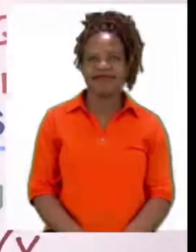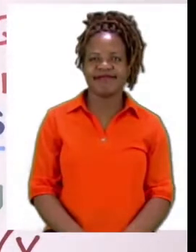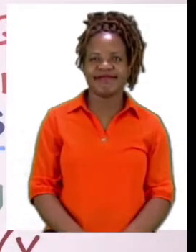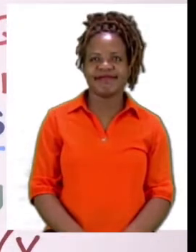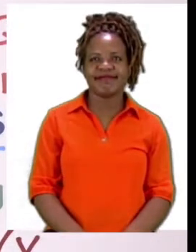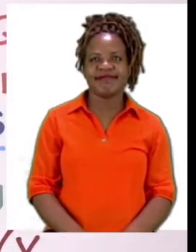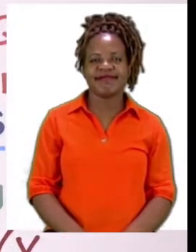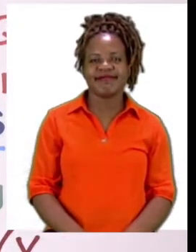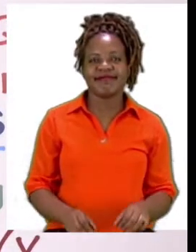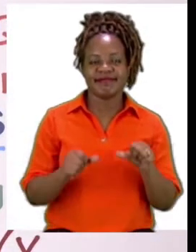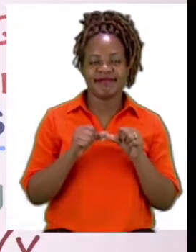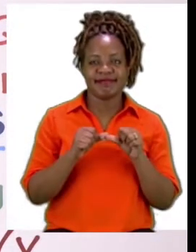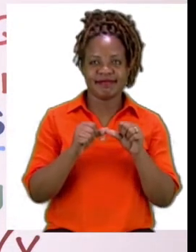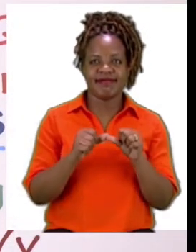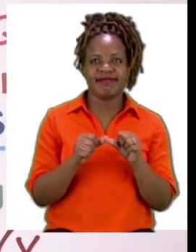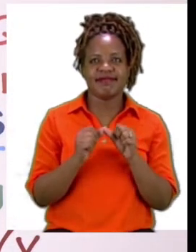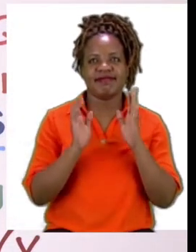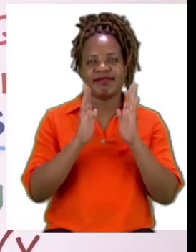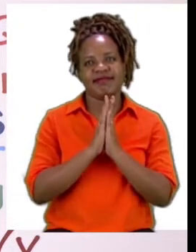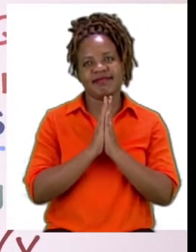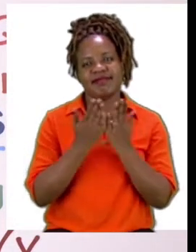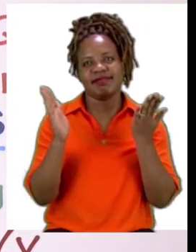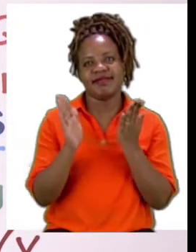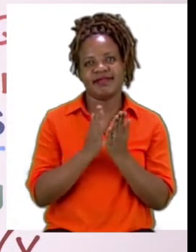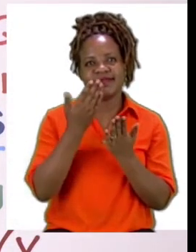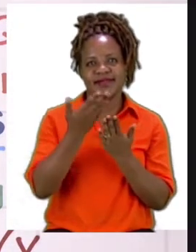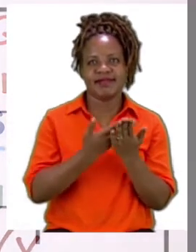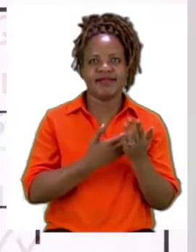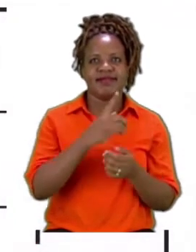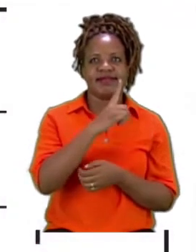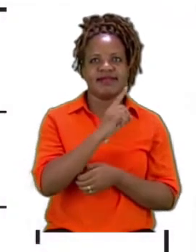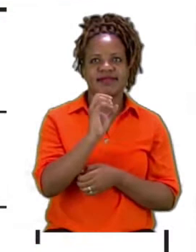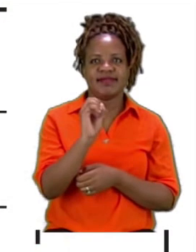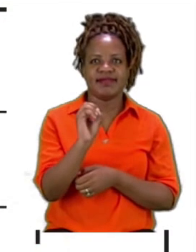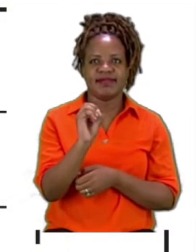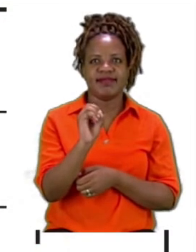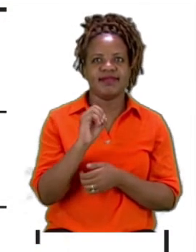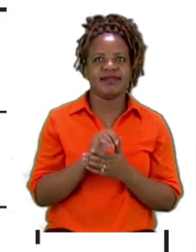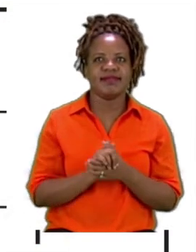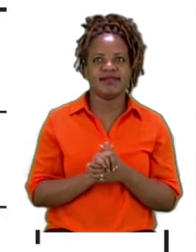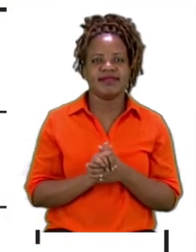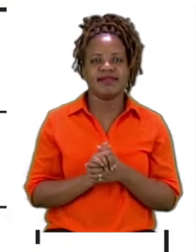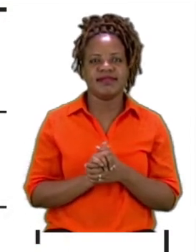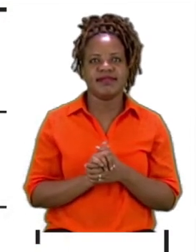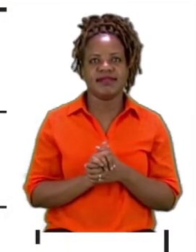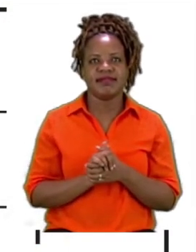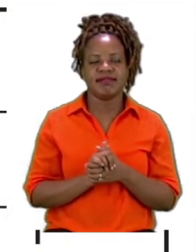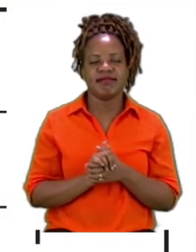For our exercise now, boys and girls, let us turn to page 10. On page 10, we are going to be